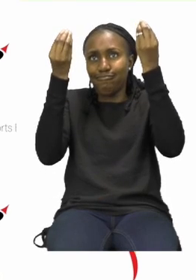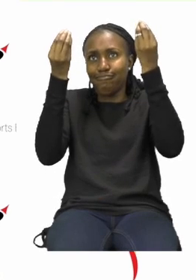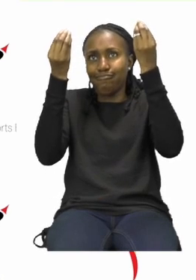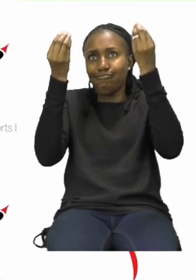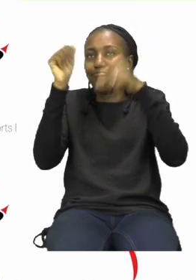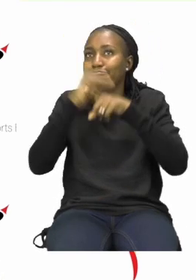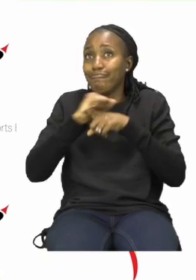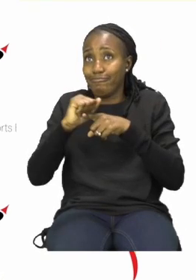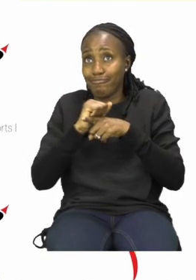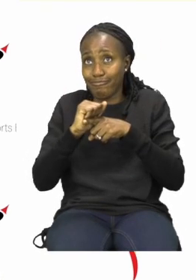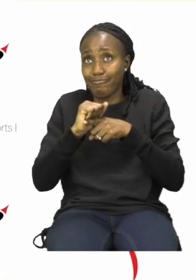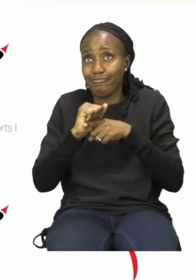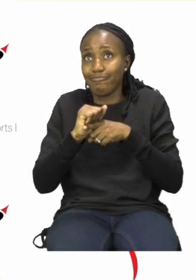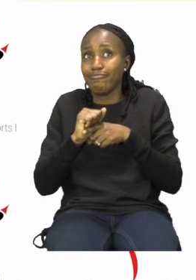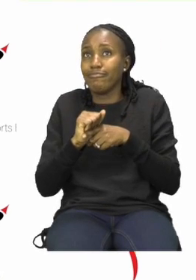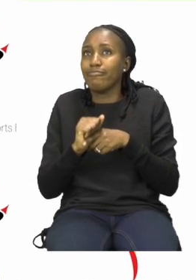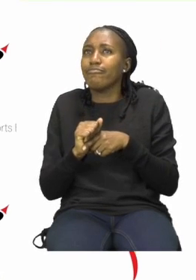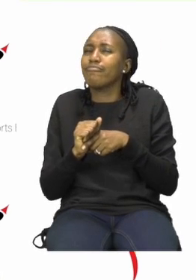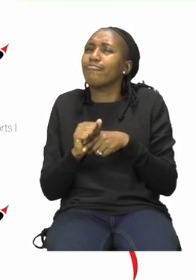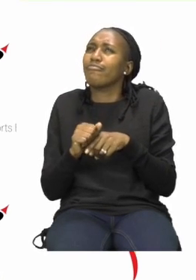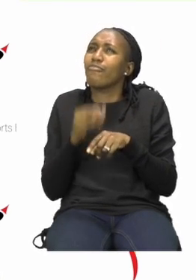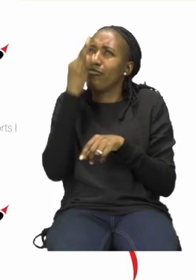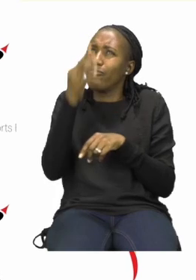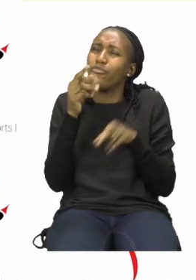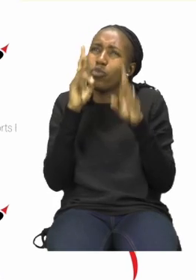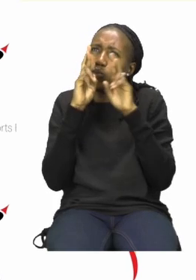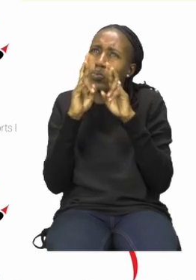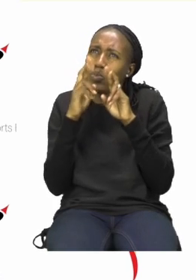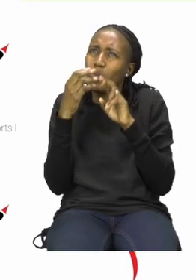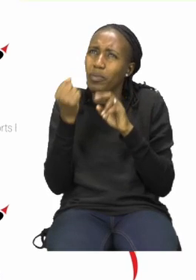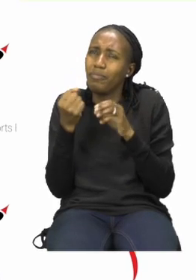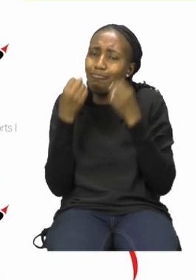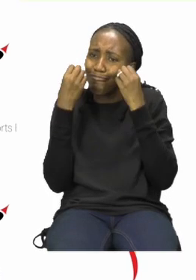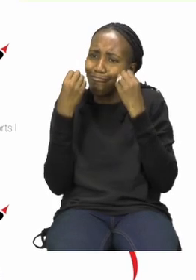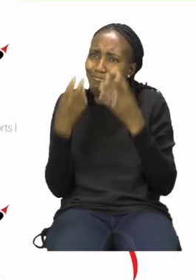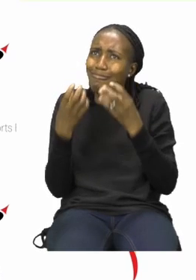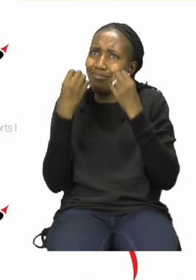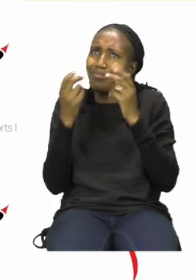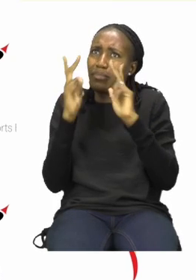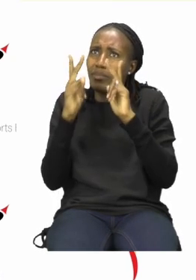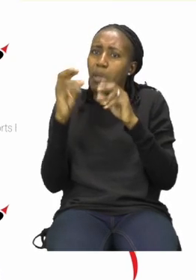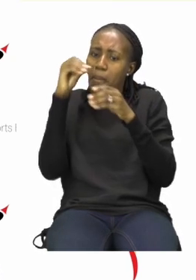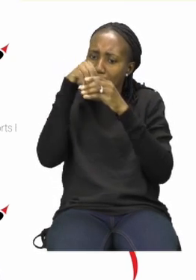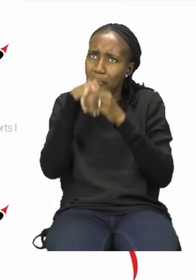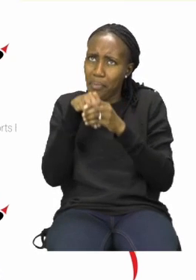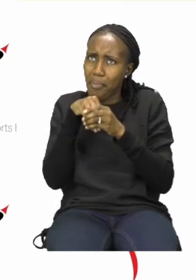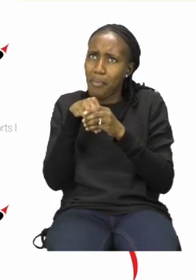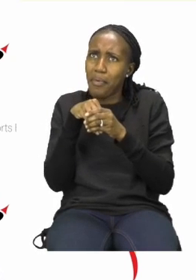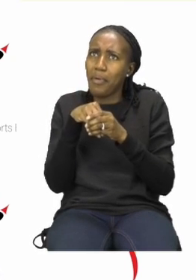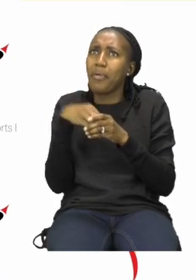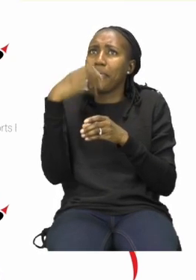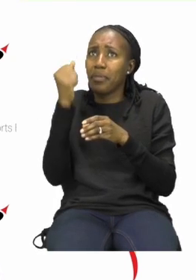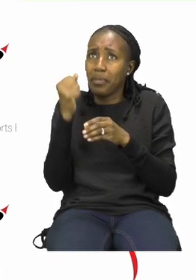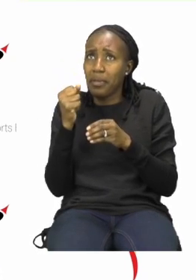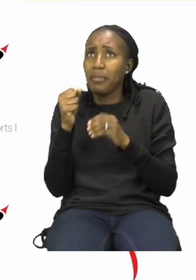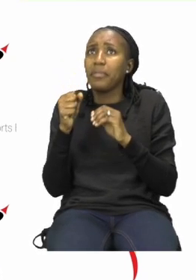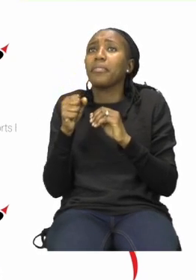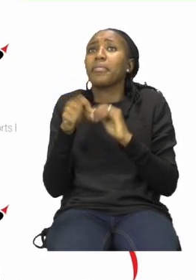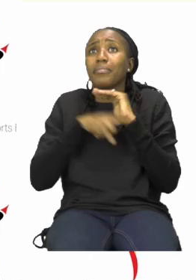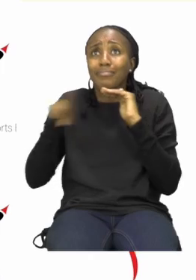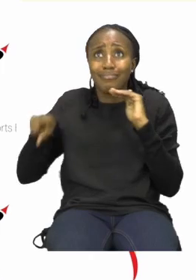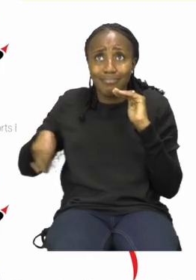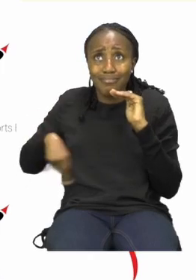In the process, we hope to have enough Kendo players eventually to have a national team and to also branch out